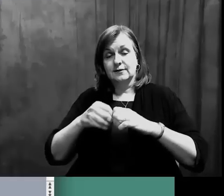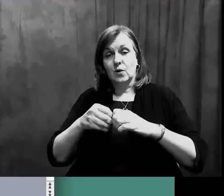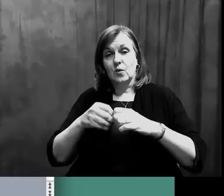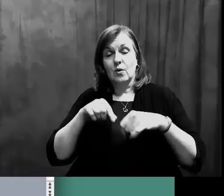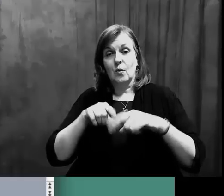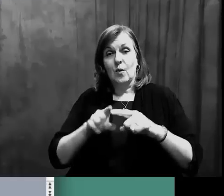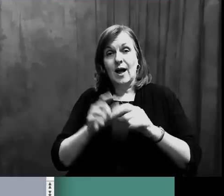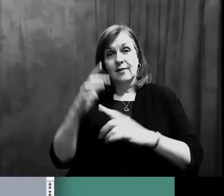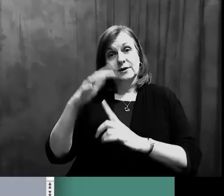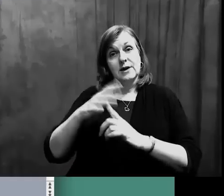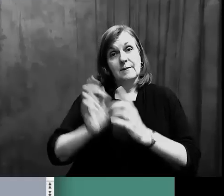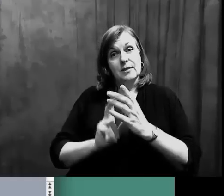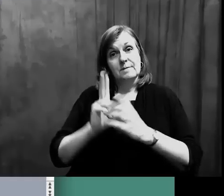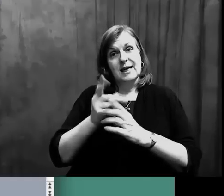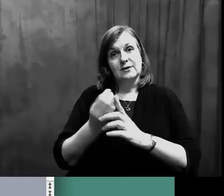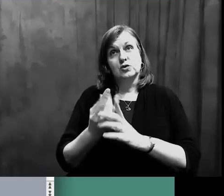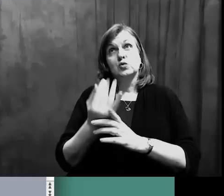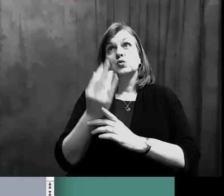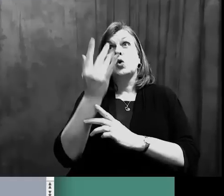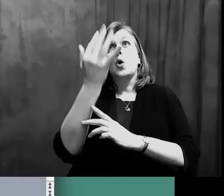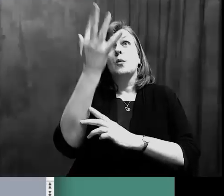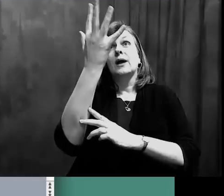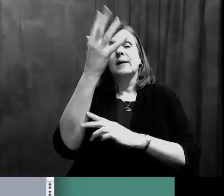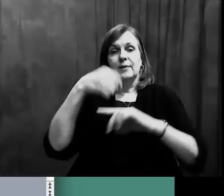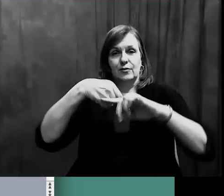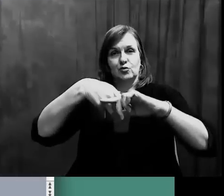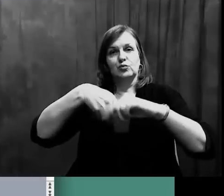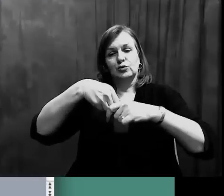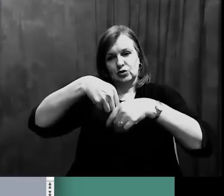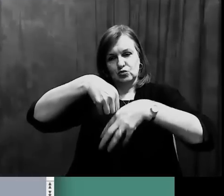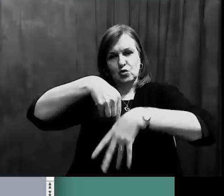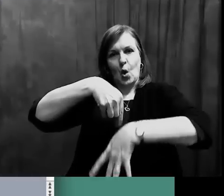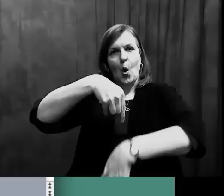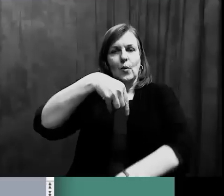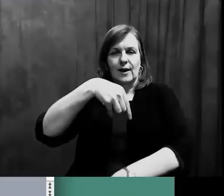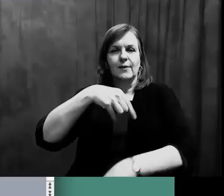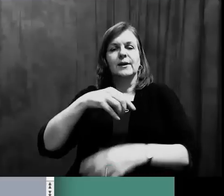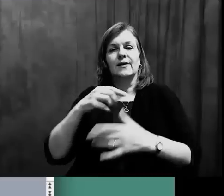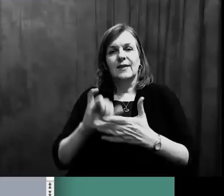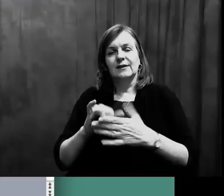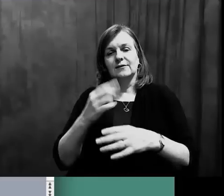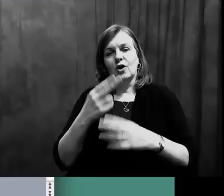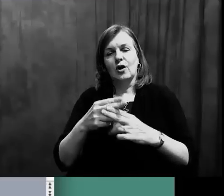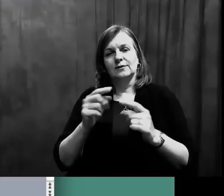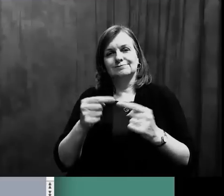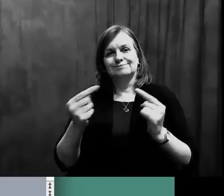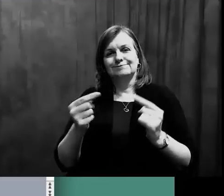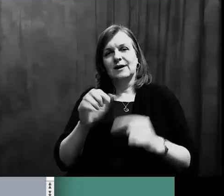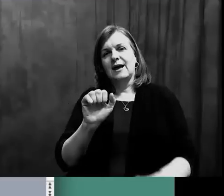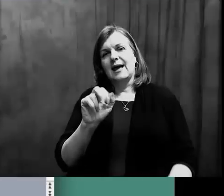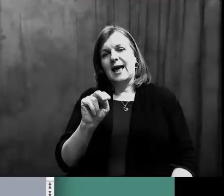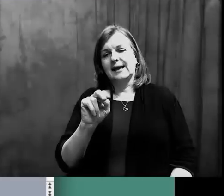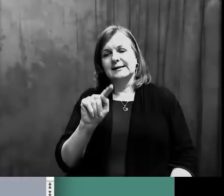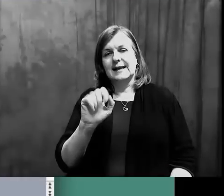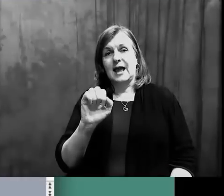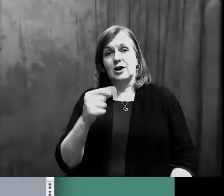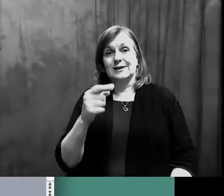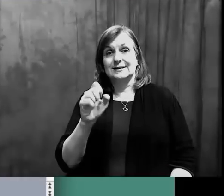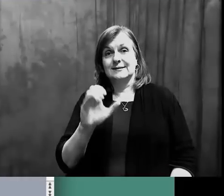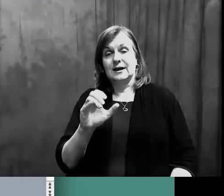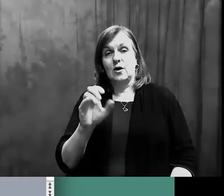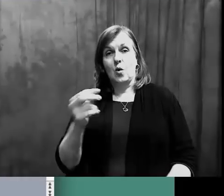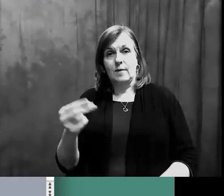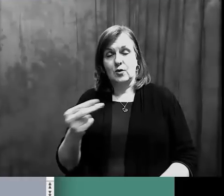the bottom of the plant growing while the top of the plant is trying to get taller. So these are what we